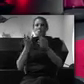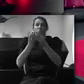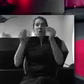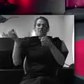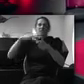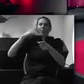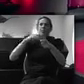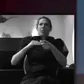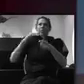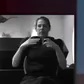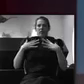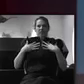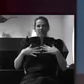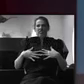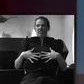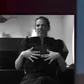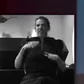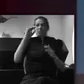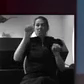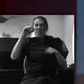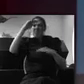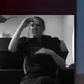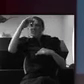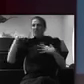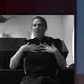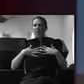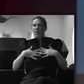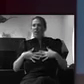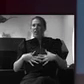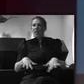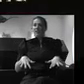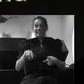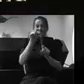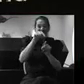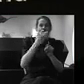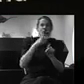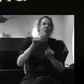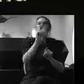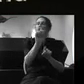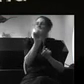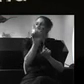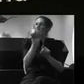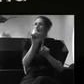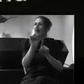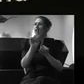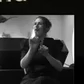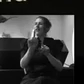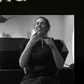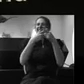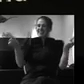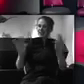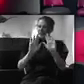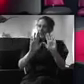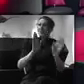a lot of health problems. No, I'm not talking about these bad sugars. Today I'm talking about good